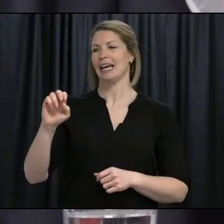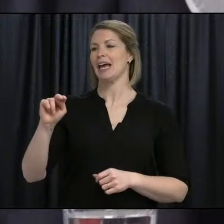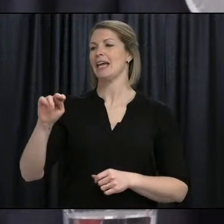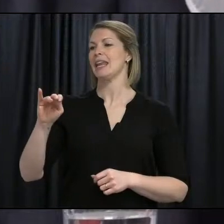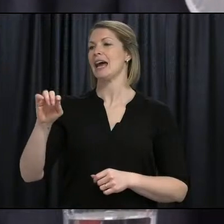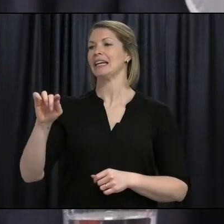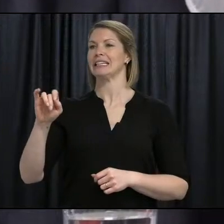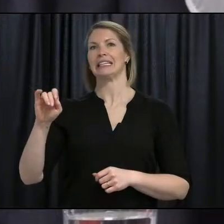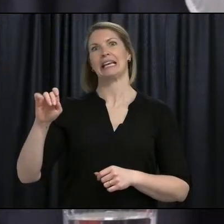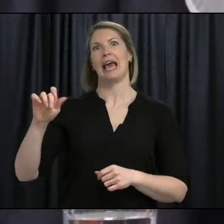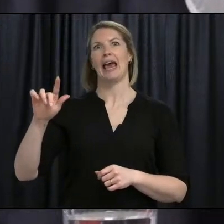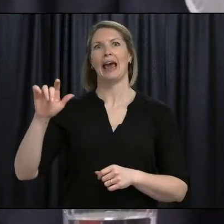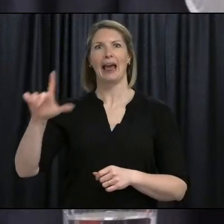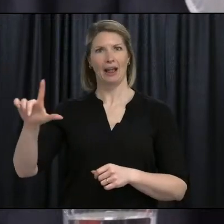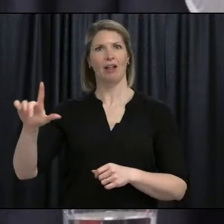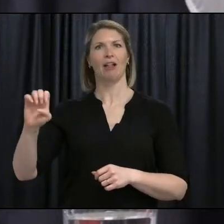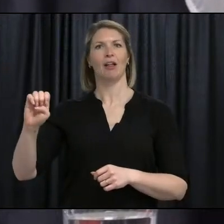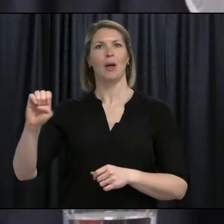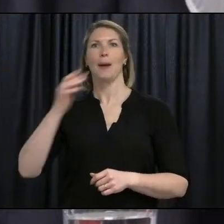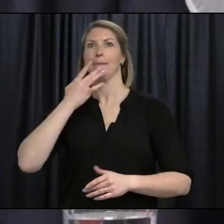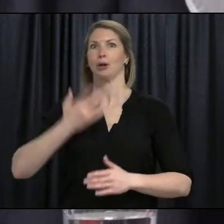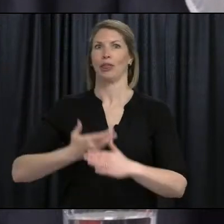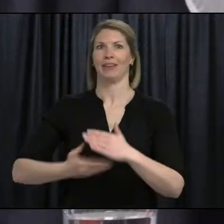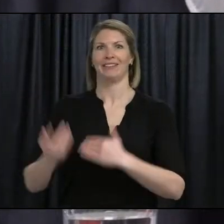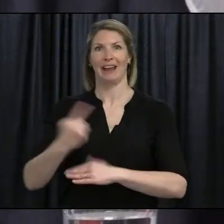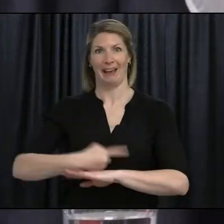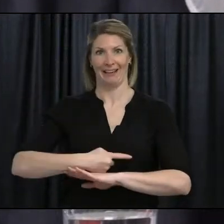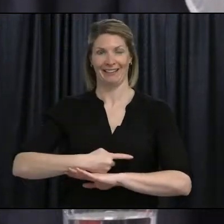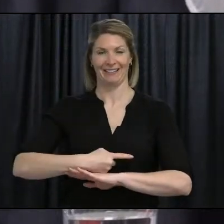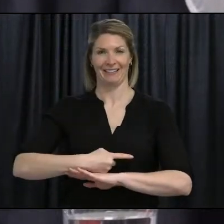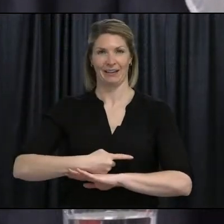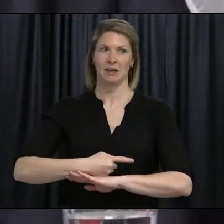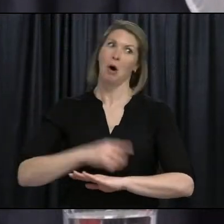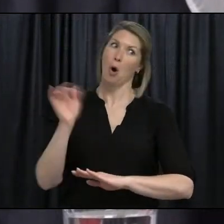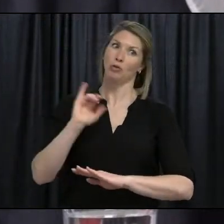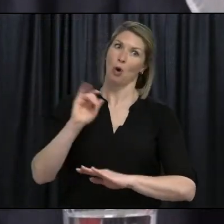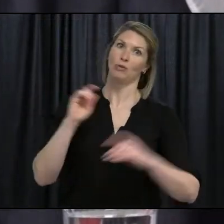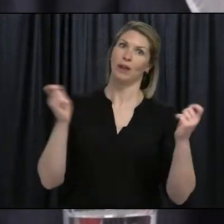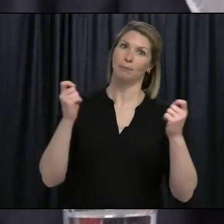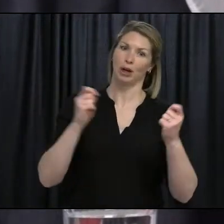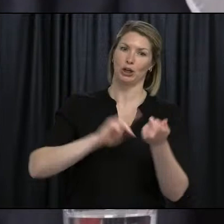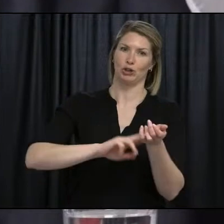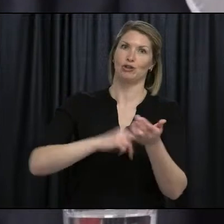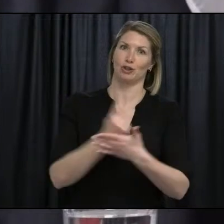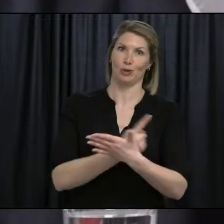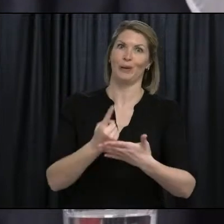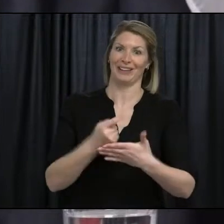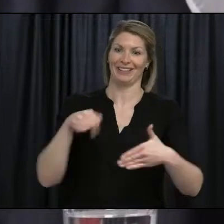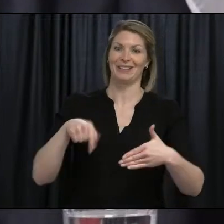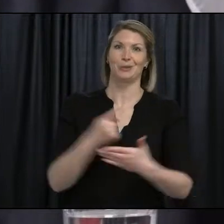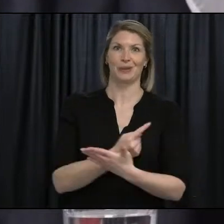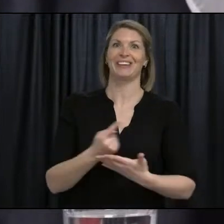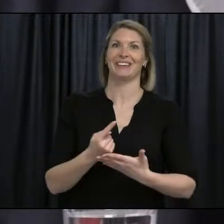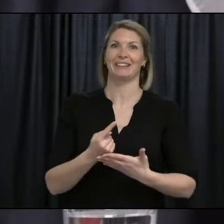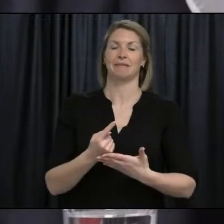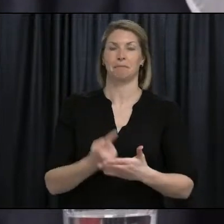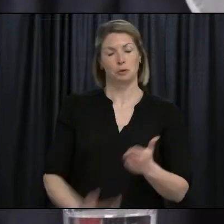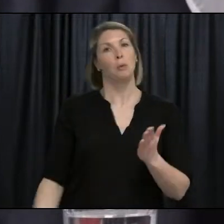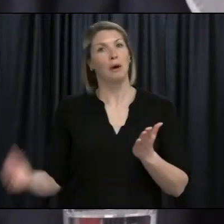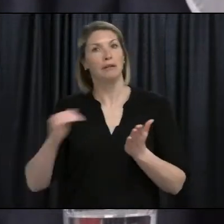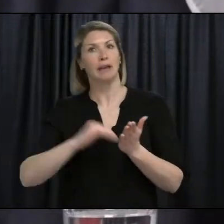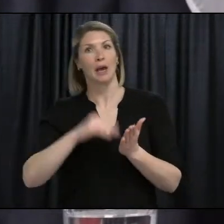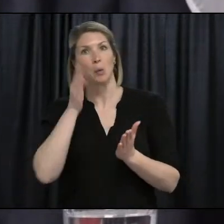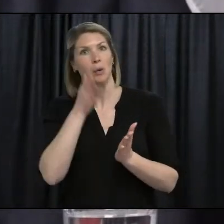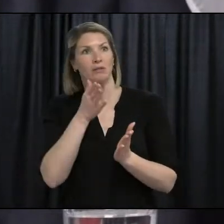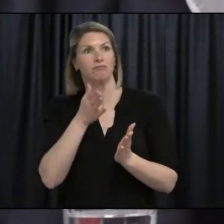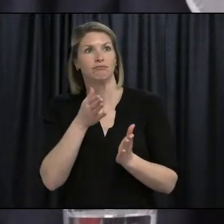middle of National Nurses Week. Again, I've said it before and I will repeat it.